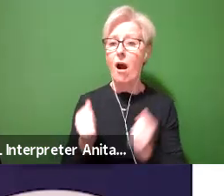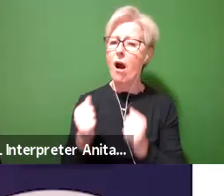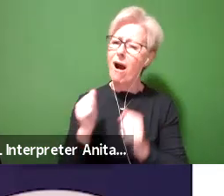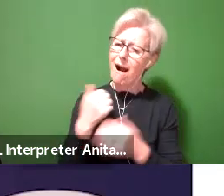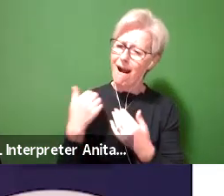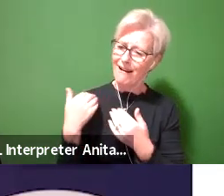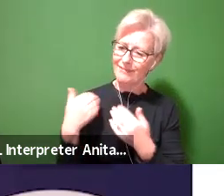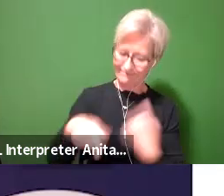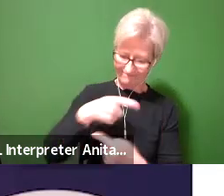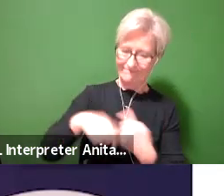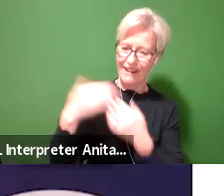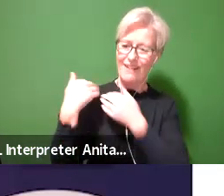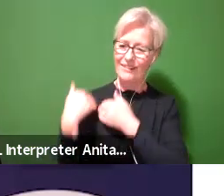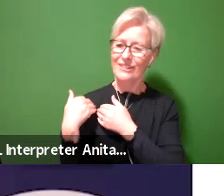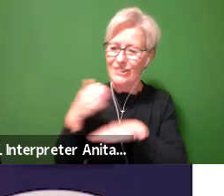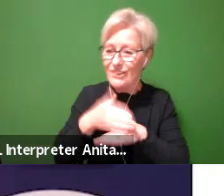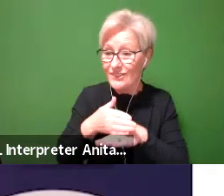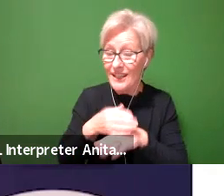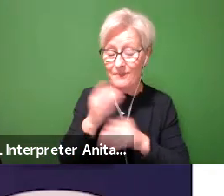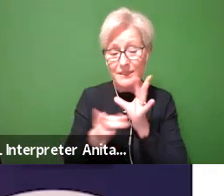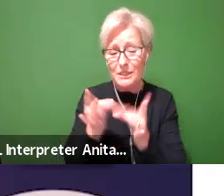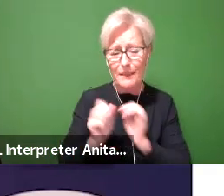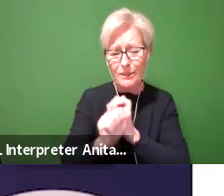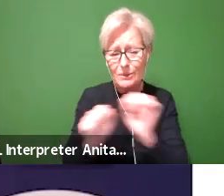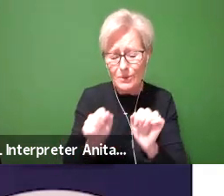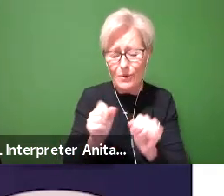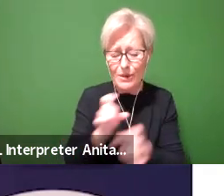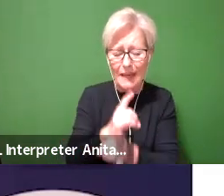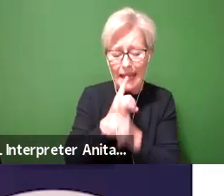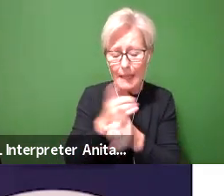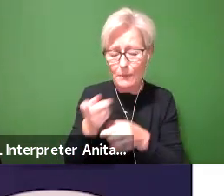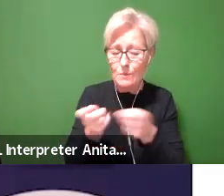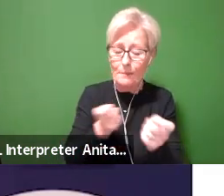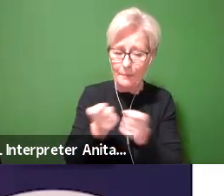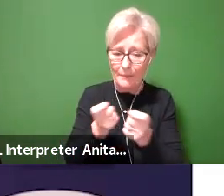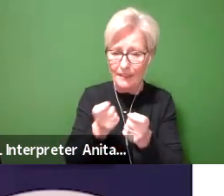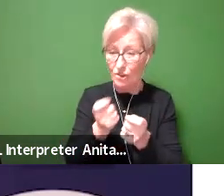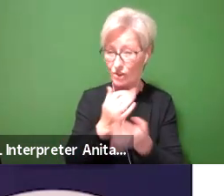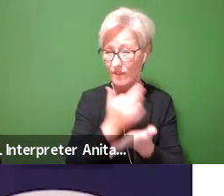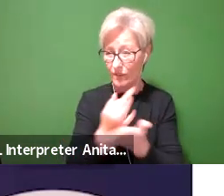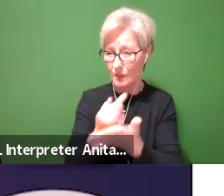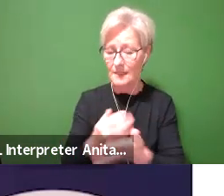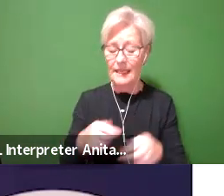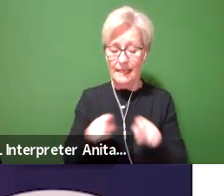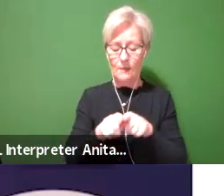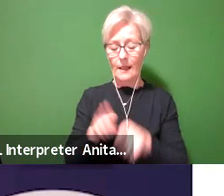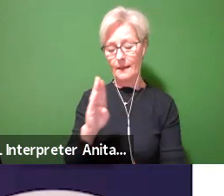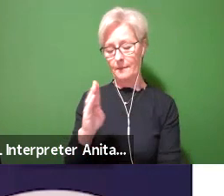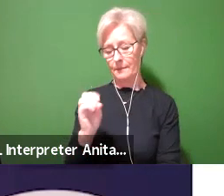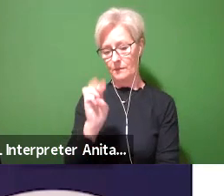on how to manage the frequency. The other thing that we will look at is your bowel health. And